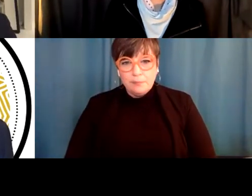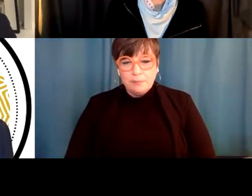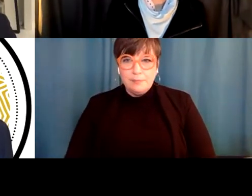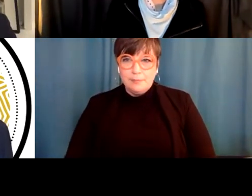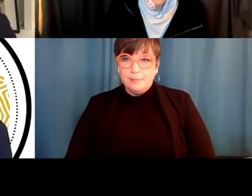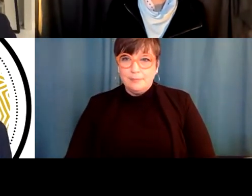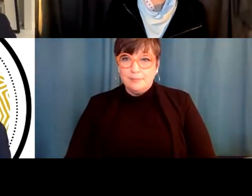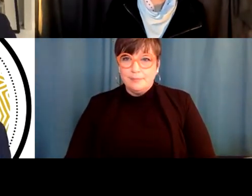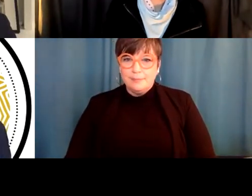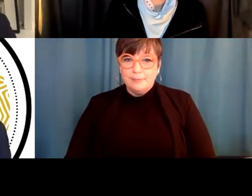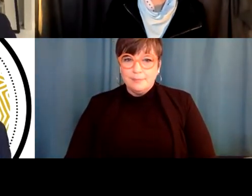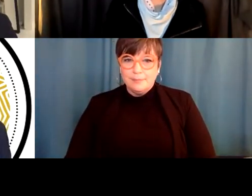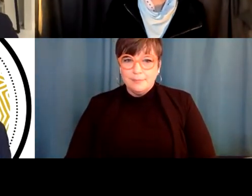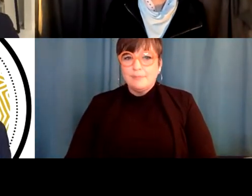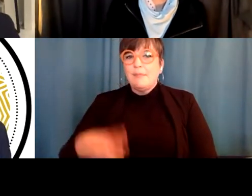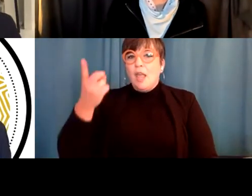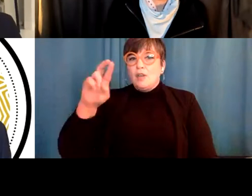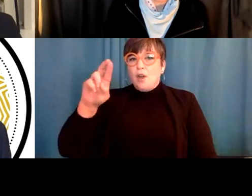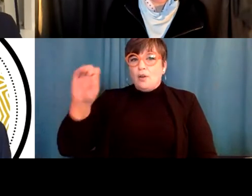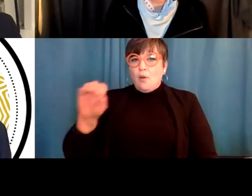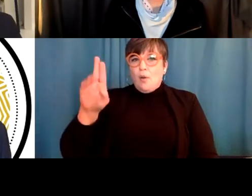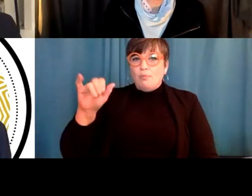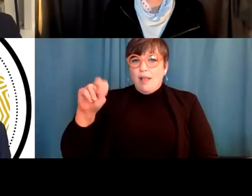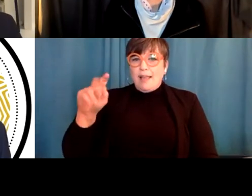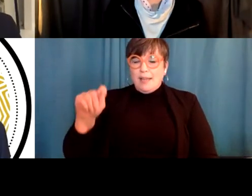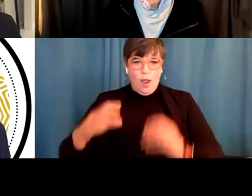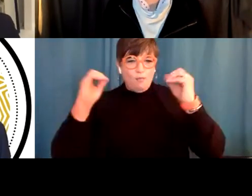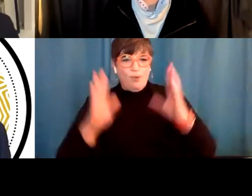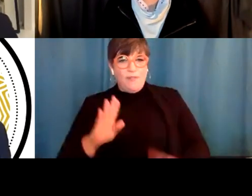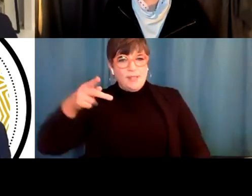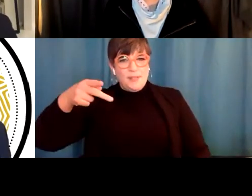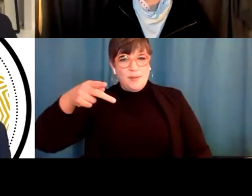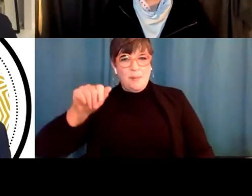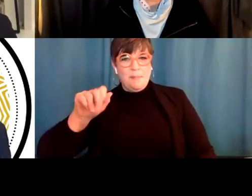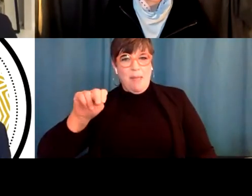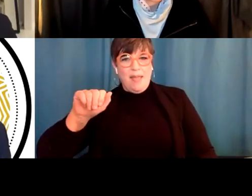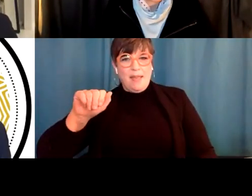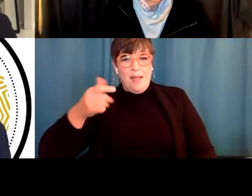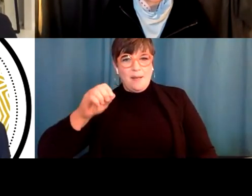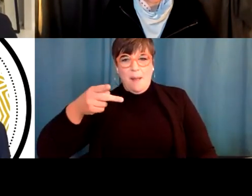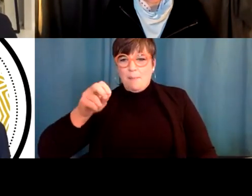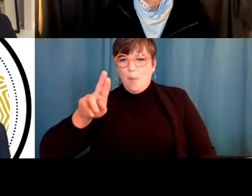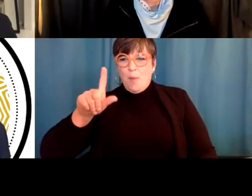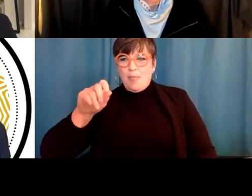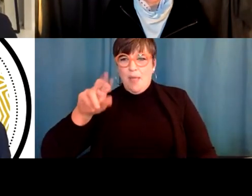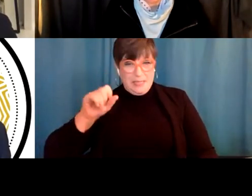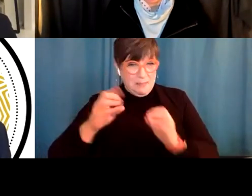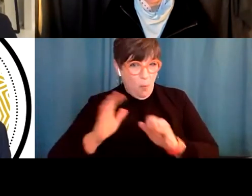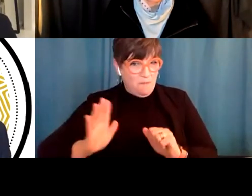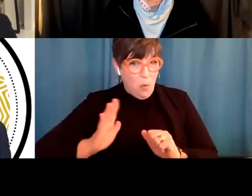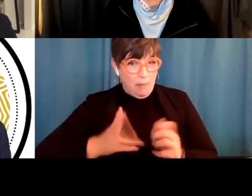Professor Panagopoulos, I'll be more formal in analyzing what happened on January